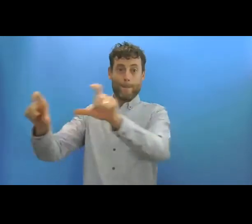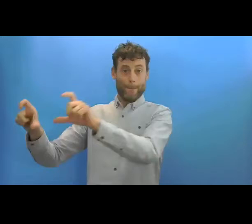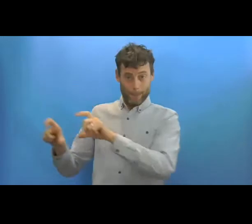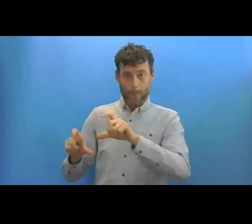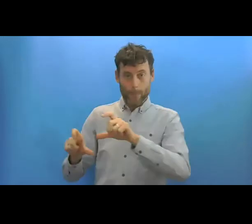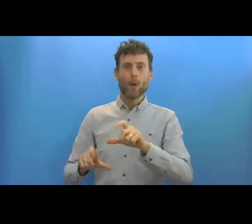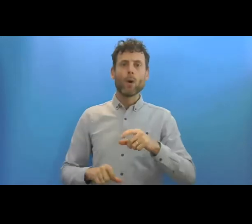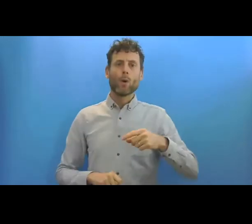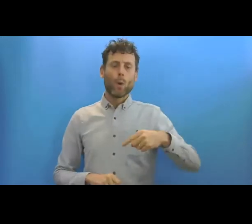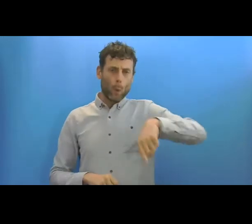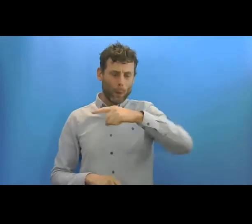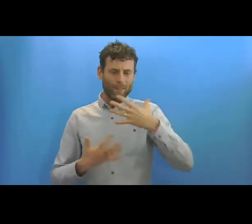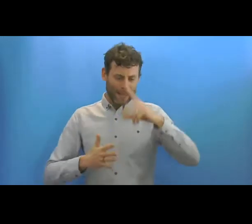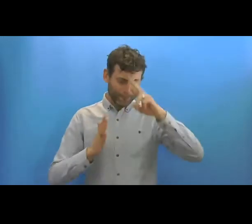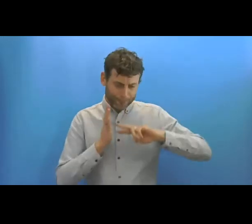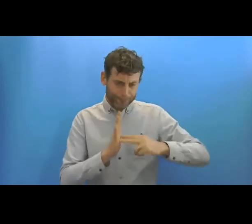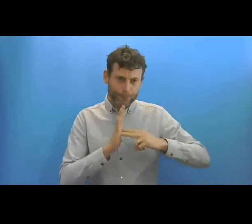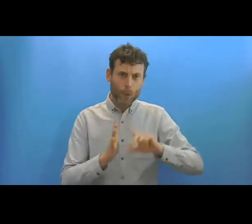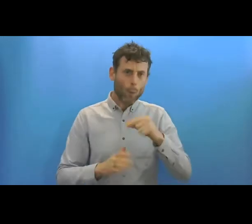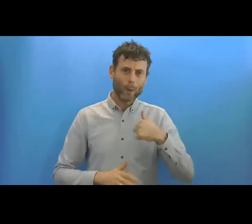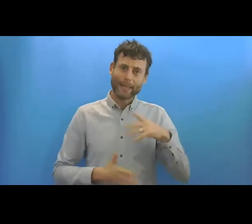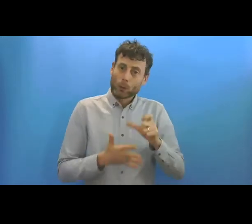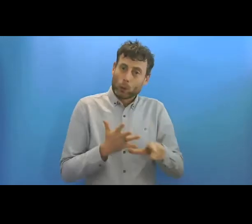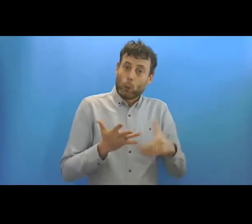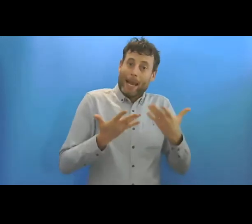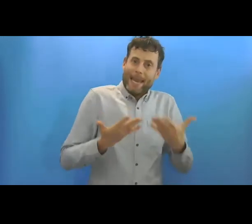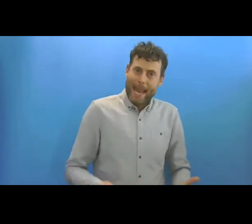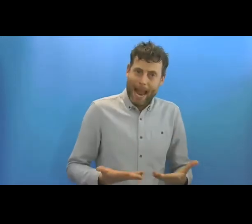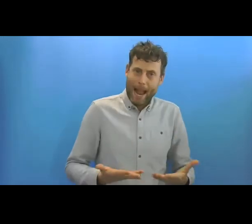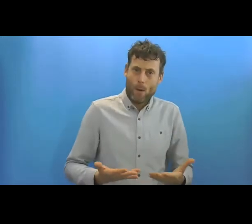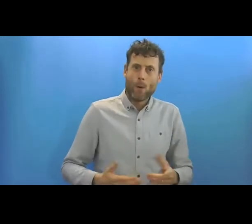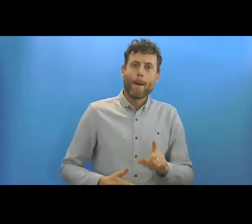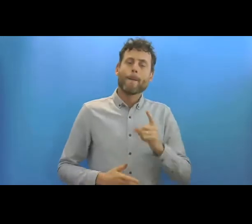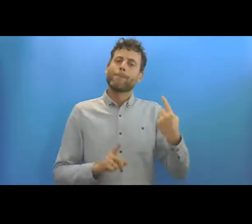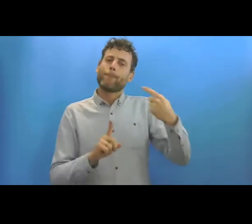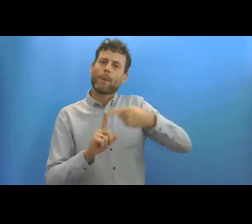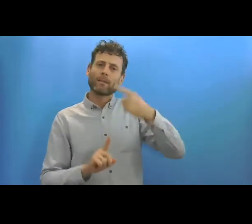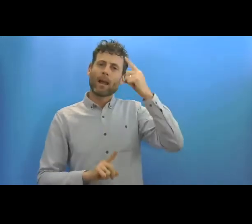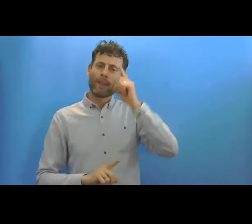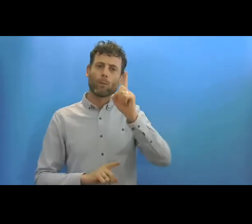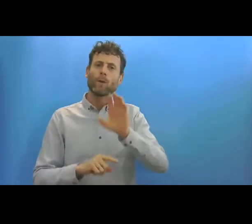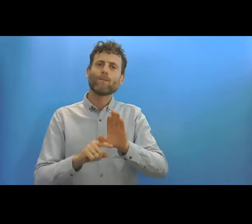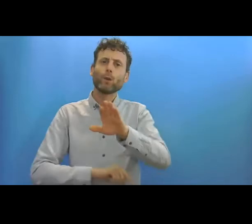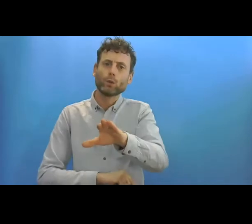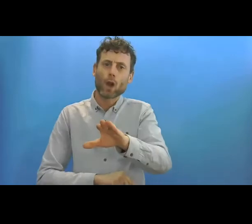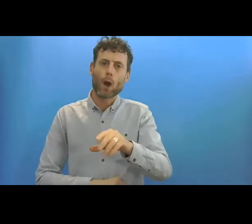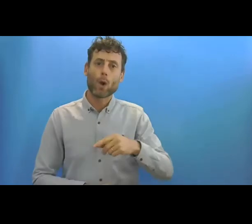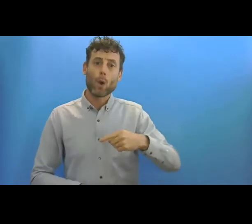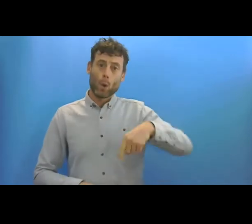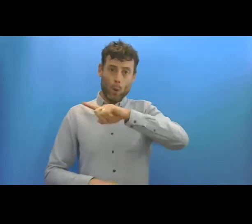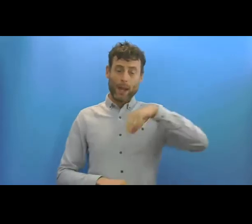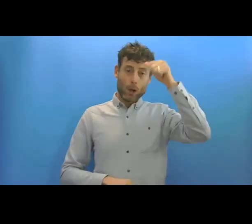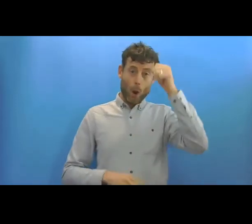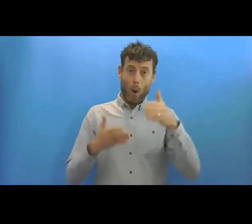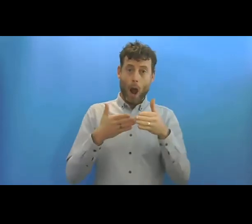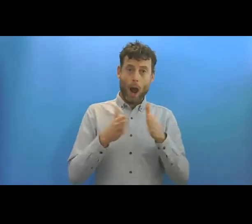long term, it's not incredibly sustainable. Long term, we know we need to become an organisation in our